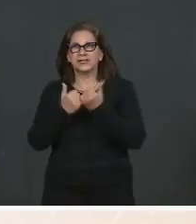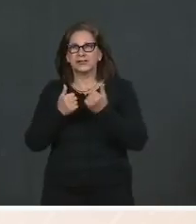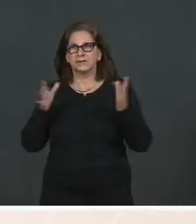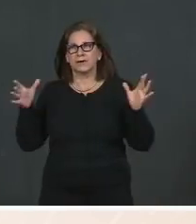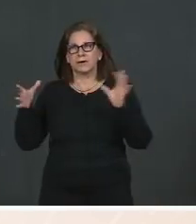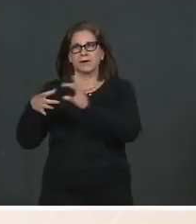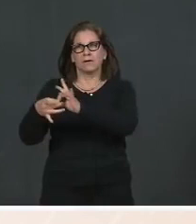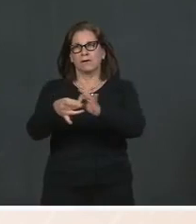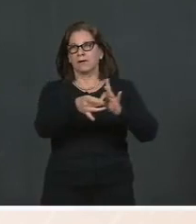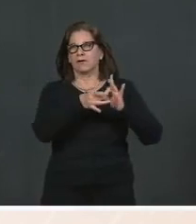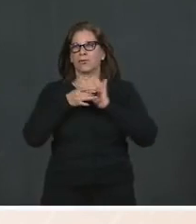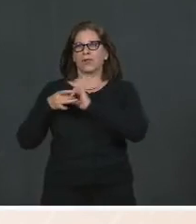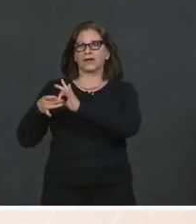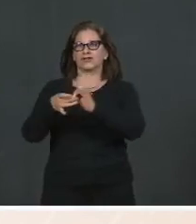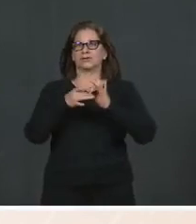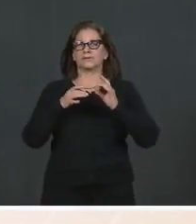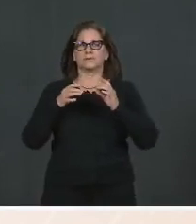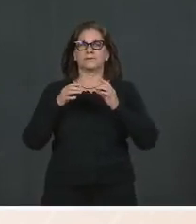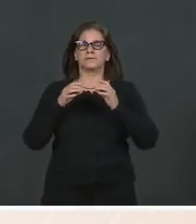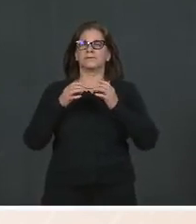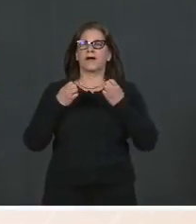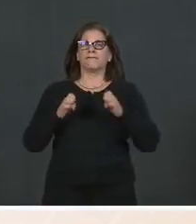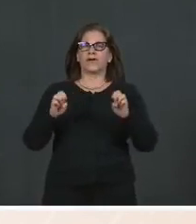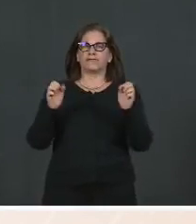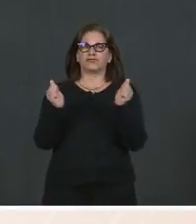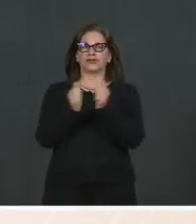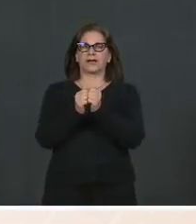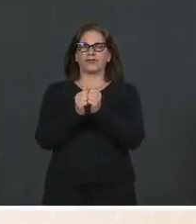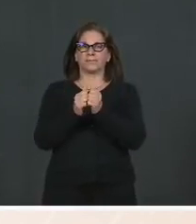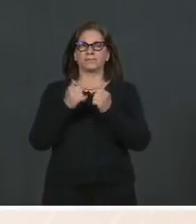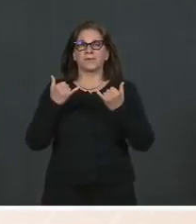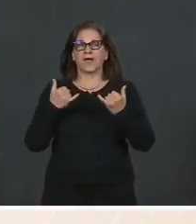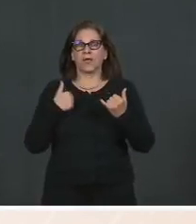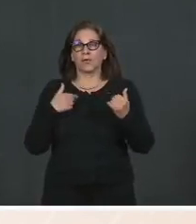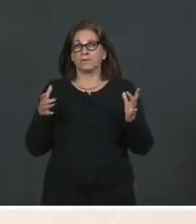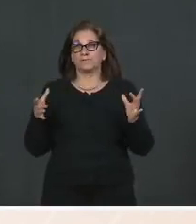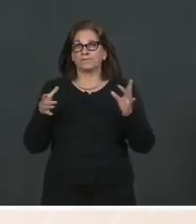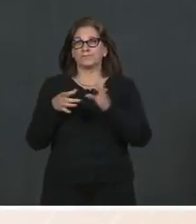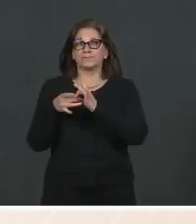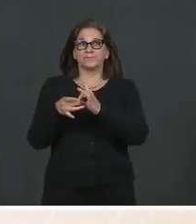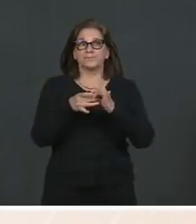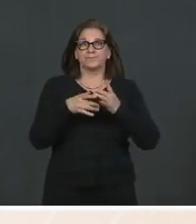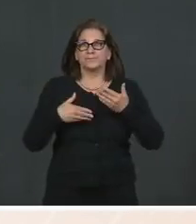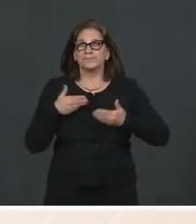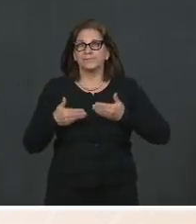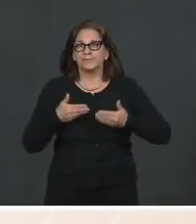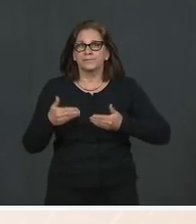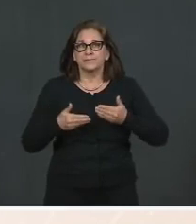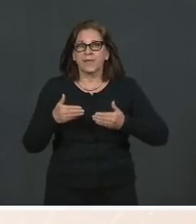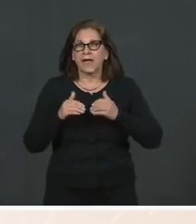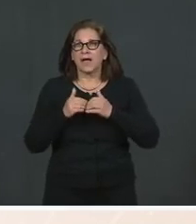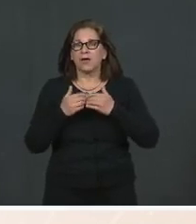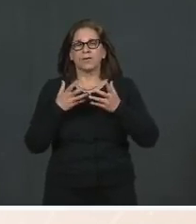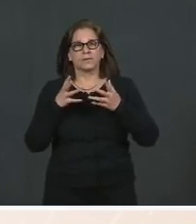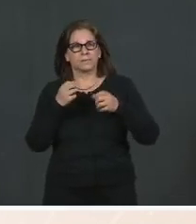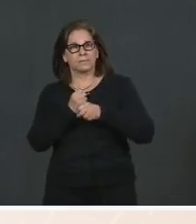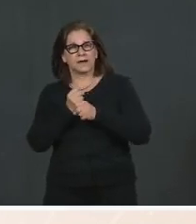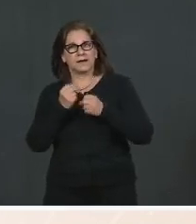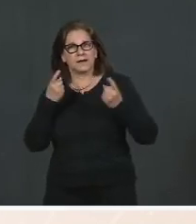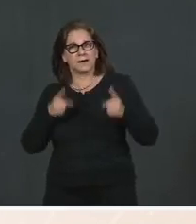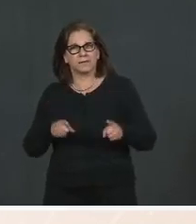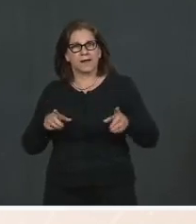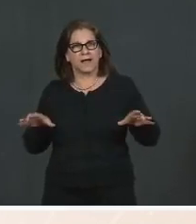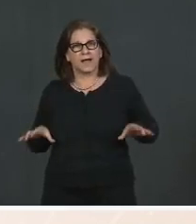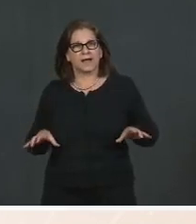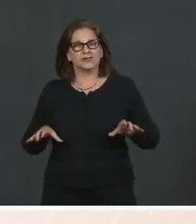the administration and is taking coordinated steps to announce a set of bold actions that will catalyze offshore wind energy and create